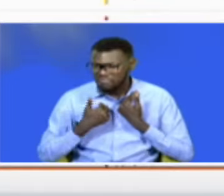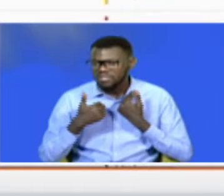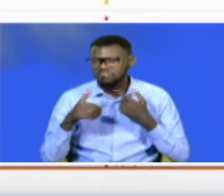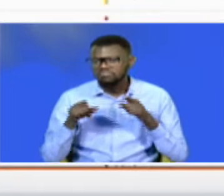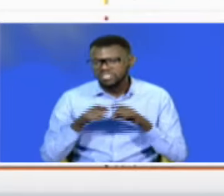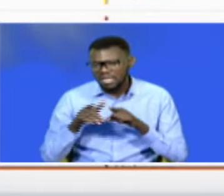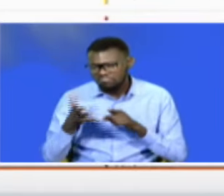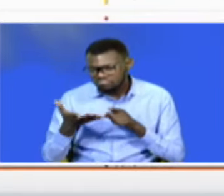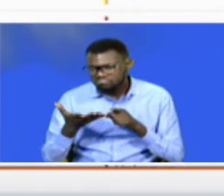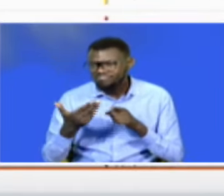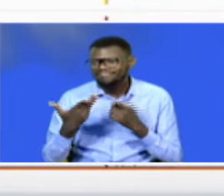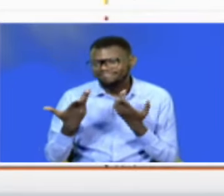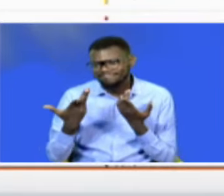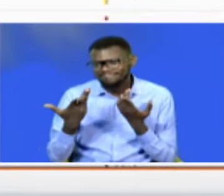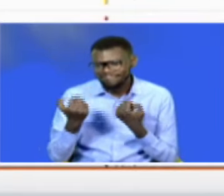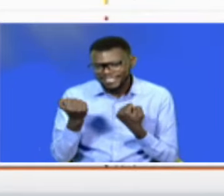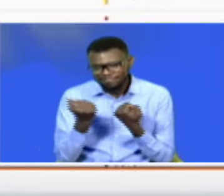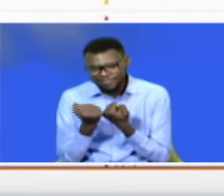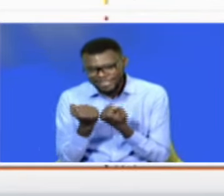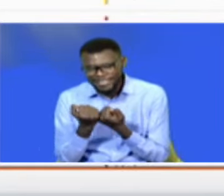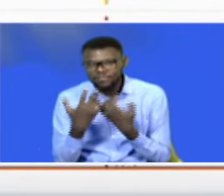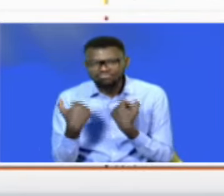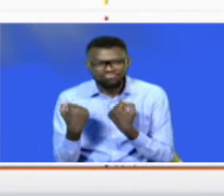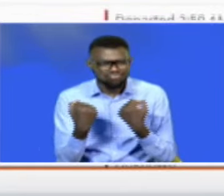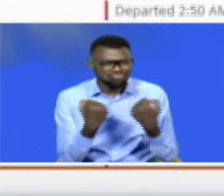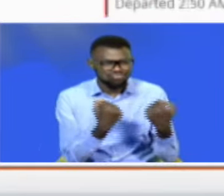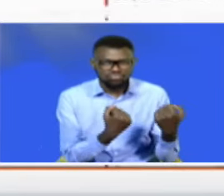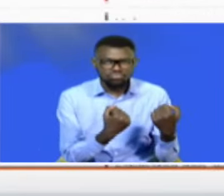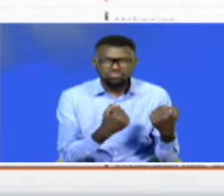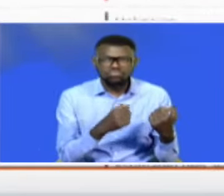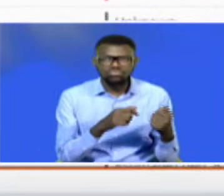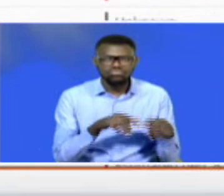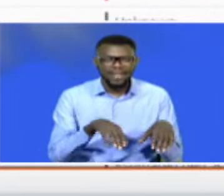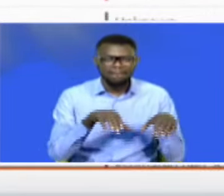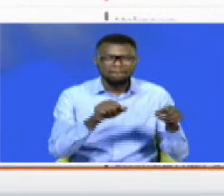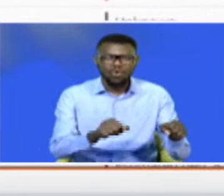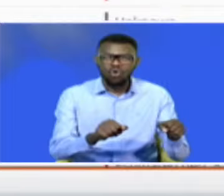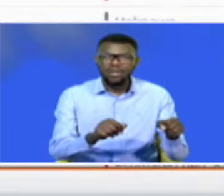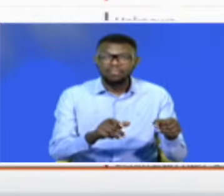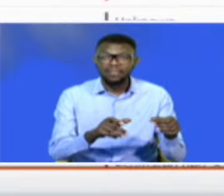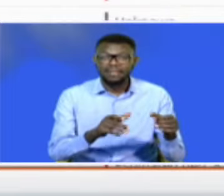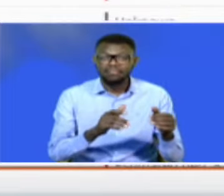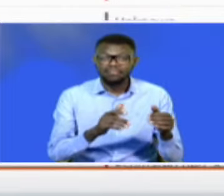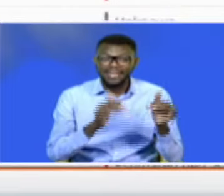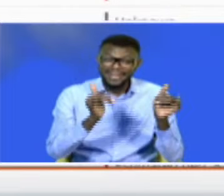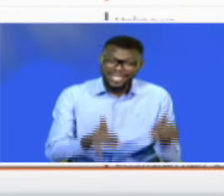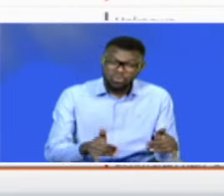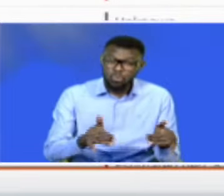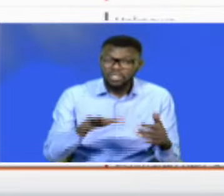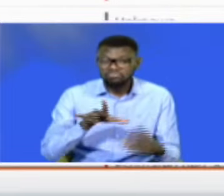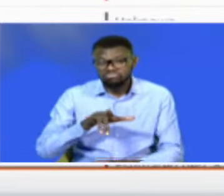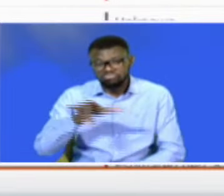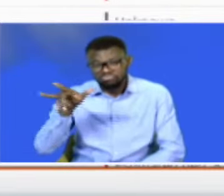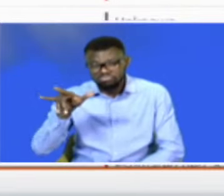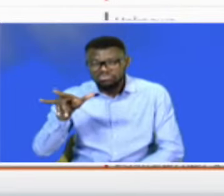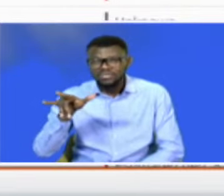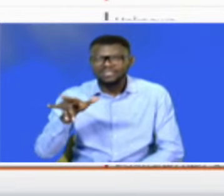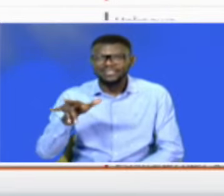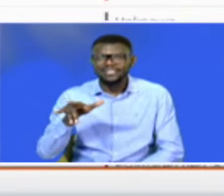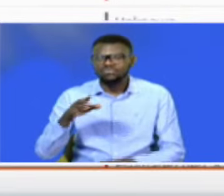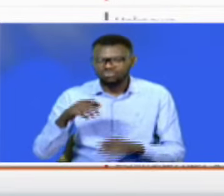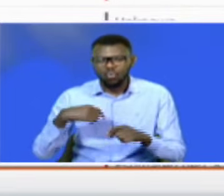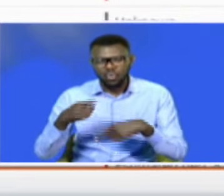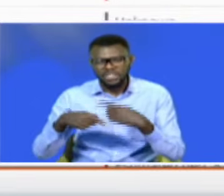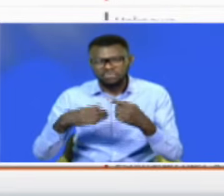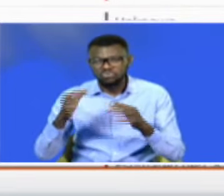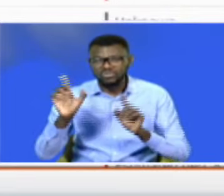as situation requires, rebook you to next available Kenya Airways flight or an alternative airline to your destination shown